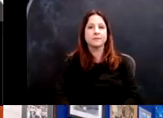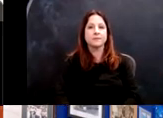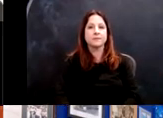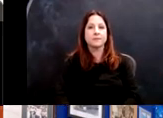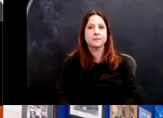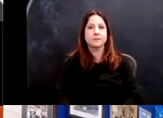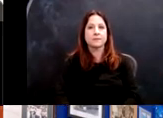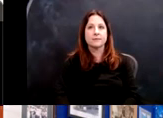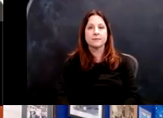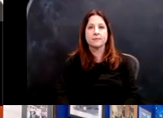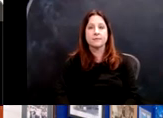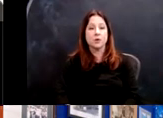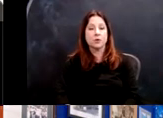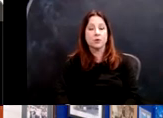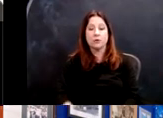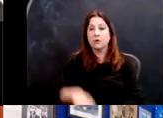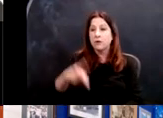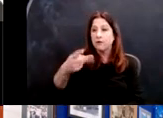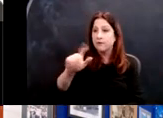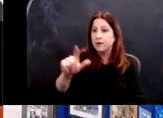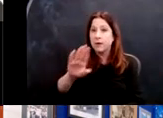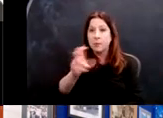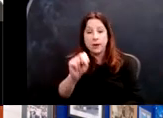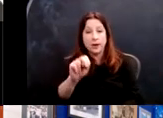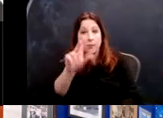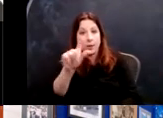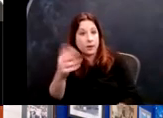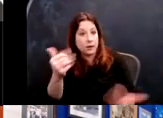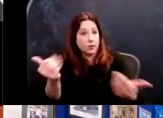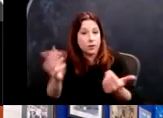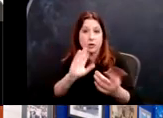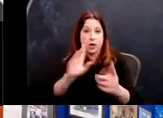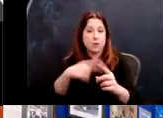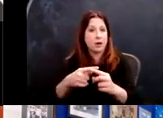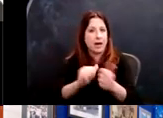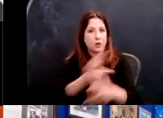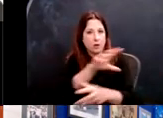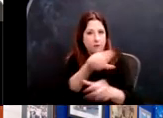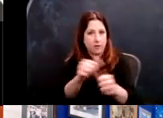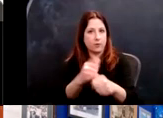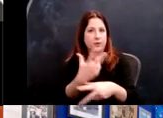And Phil, Brian, Rebecca, do you want to talk about why and how you started working with the healthcare systems?